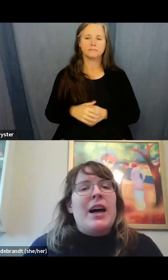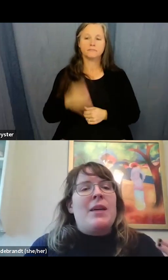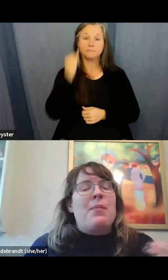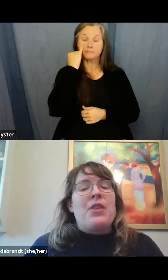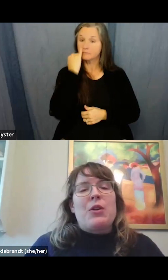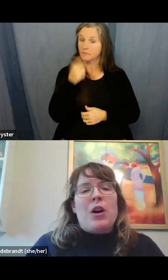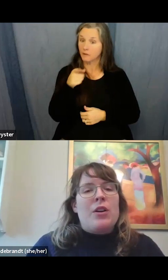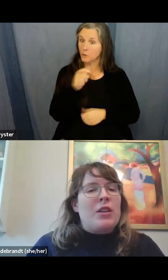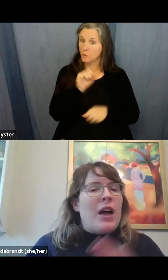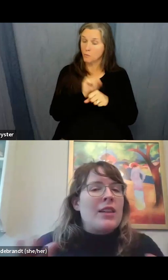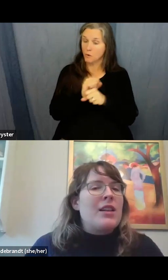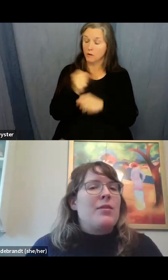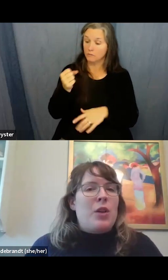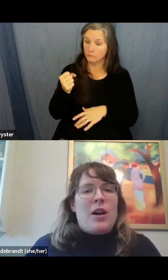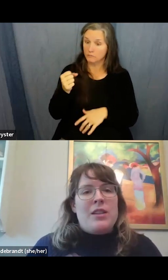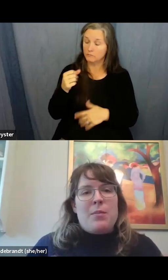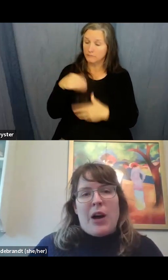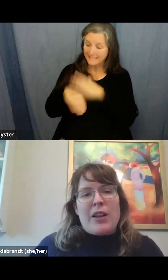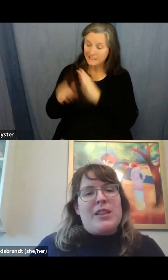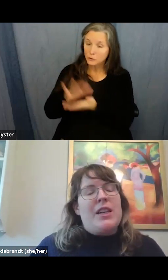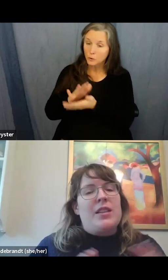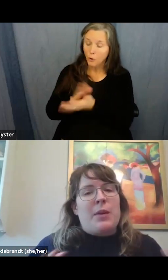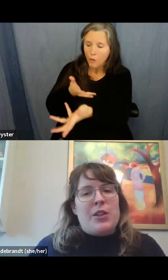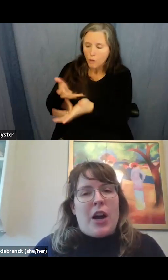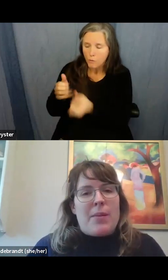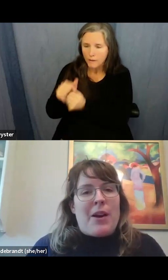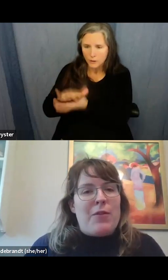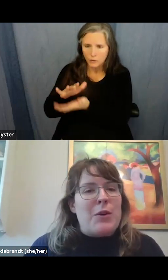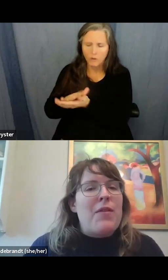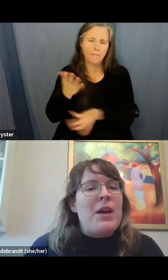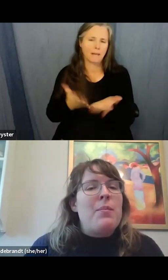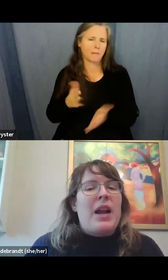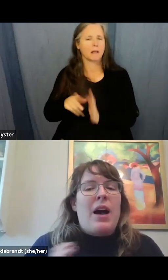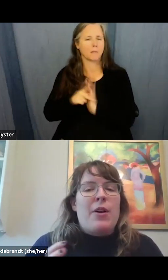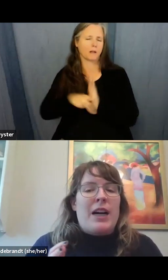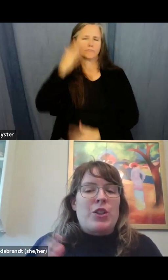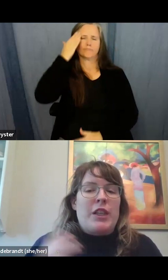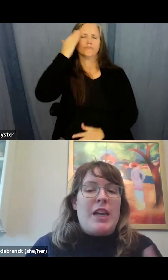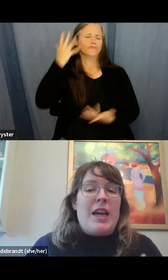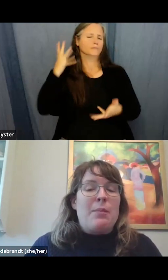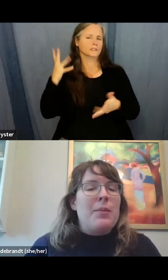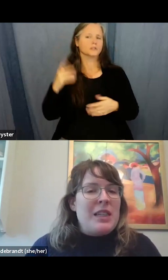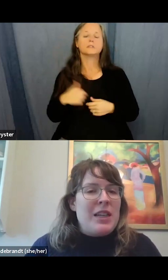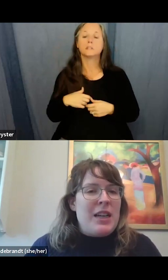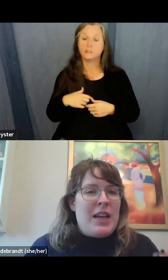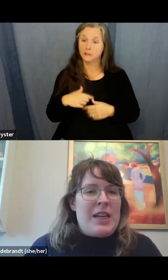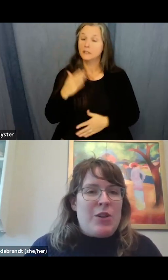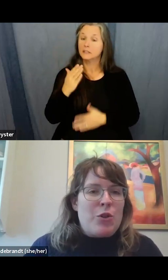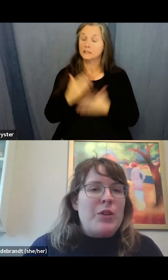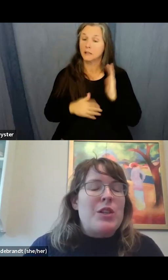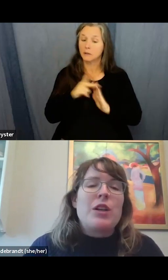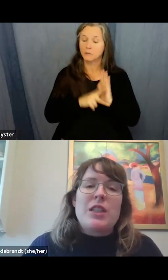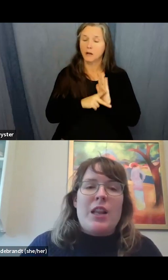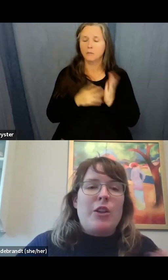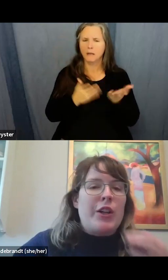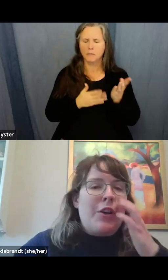state. There are lots of laws and policies, and I'm going to talk about a few of them, but how they're actually implemented in each